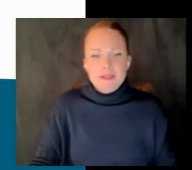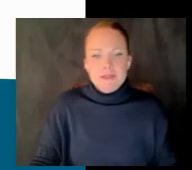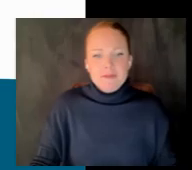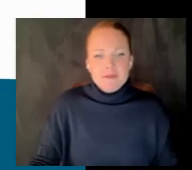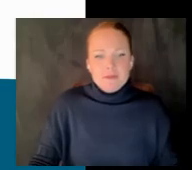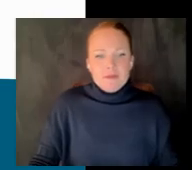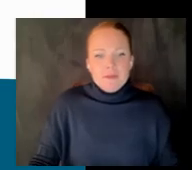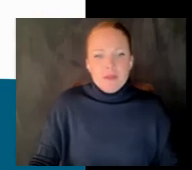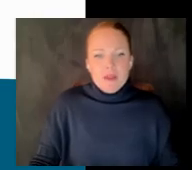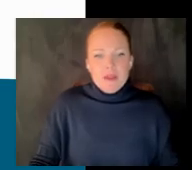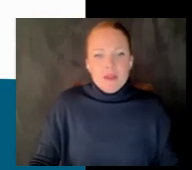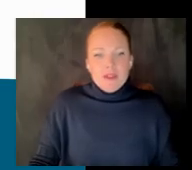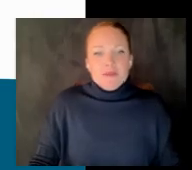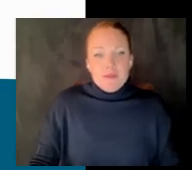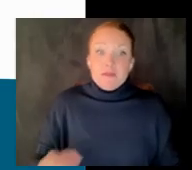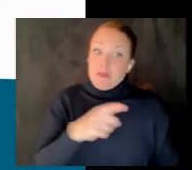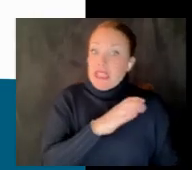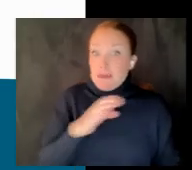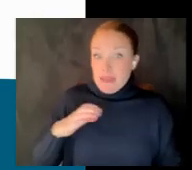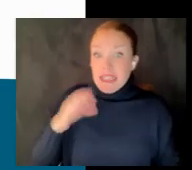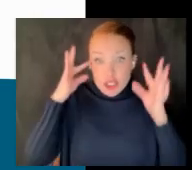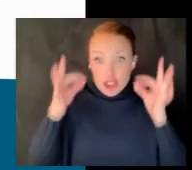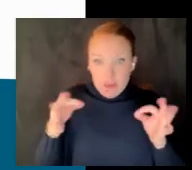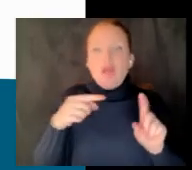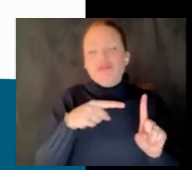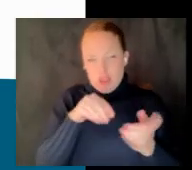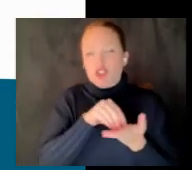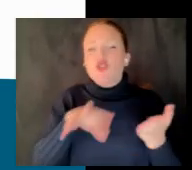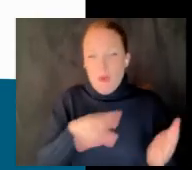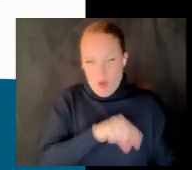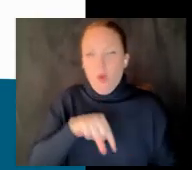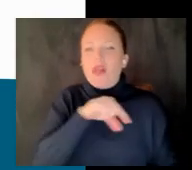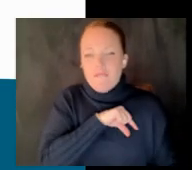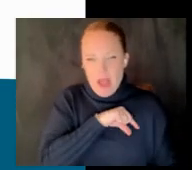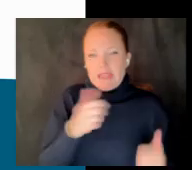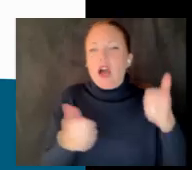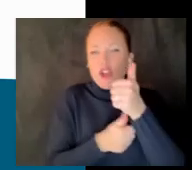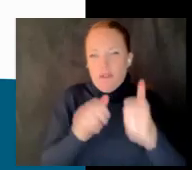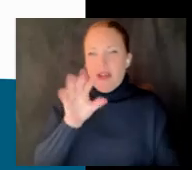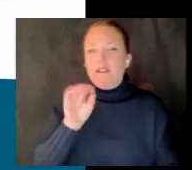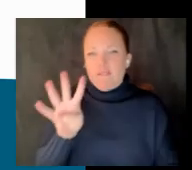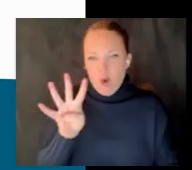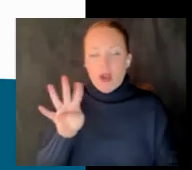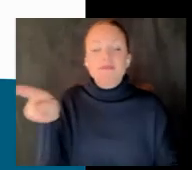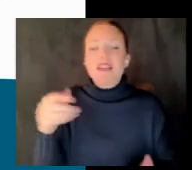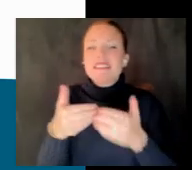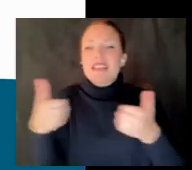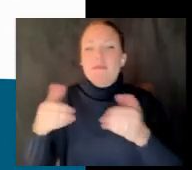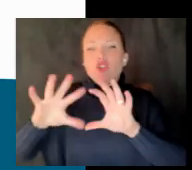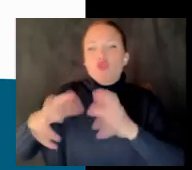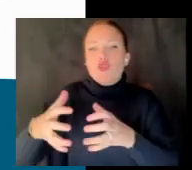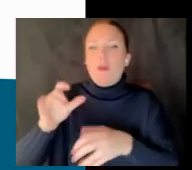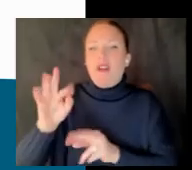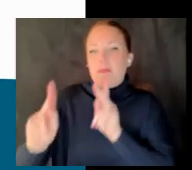If the committee determines that a student does qualify under Section 504, a separate group of individuals or knowledgeable committee will